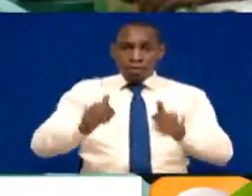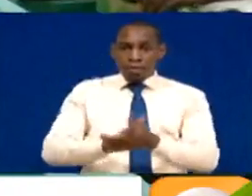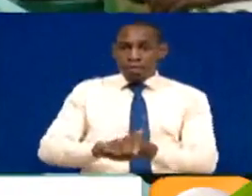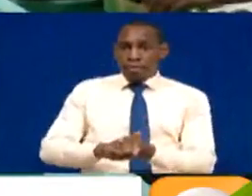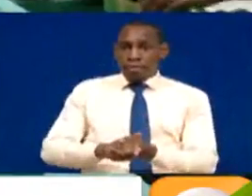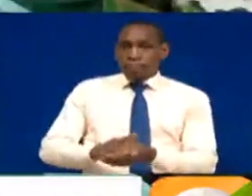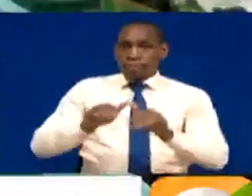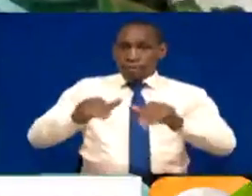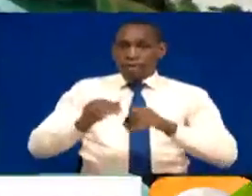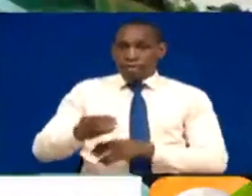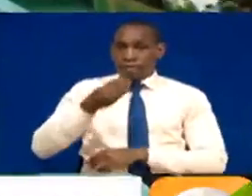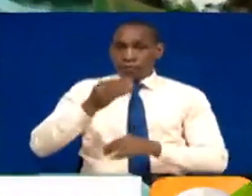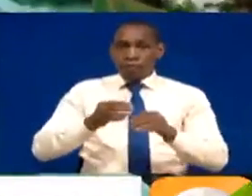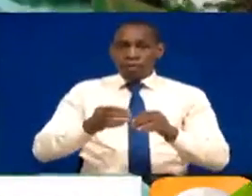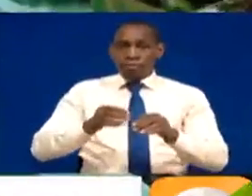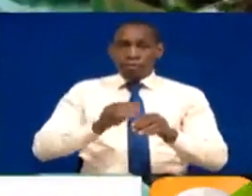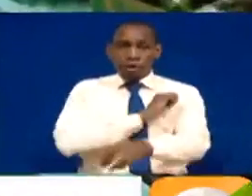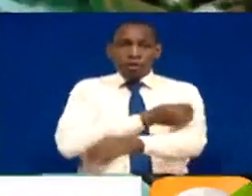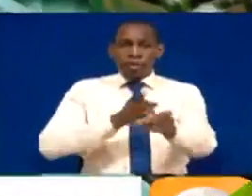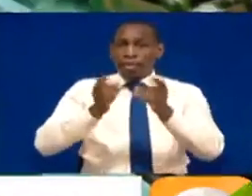Authority's director, Benjamin Tito,